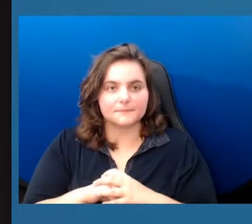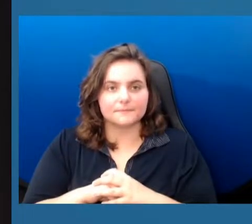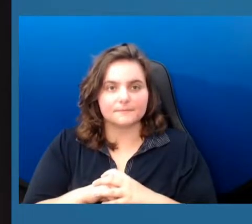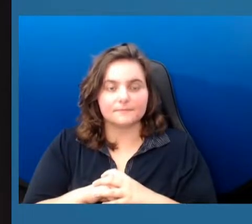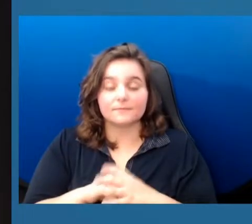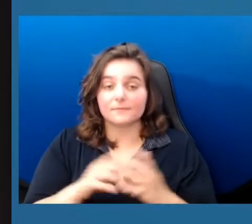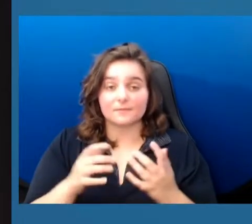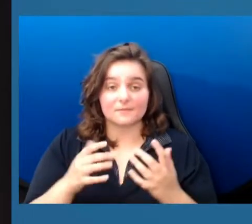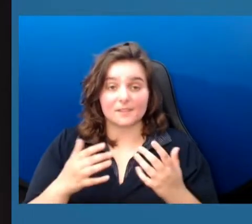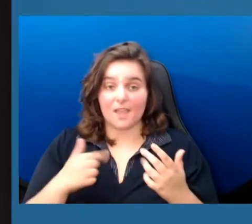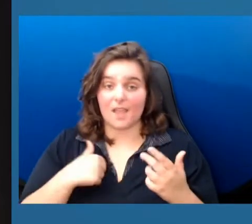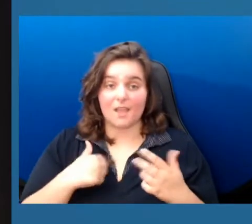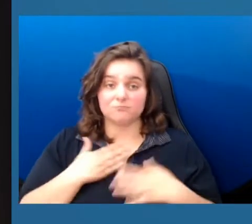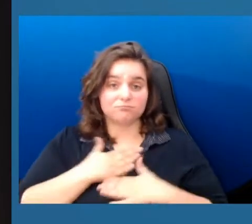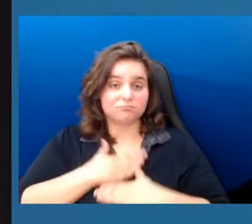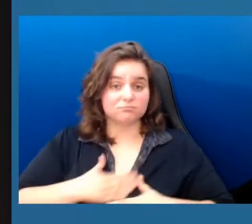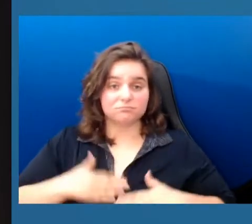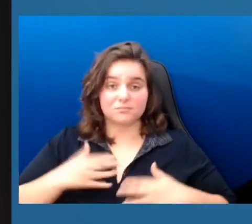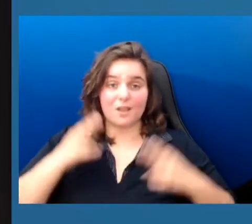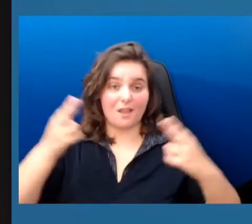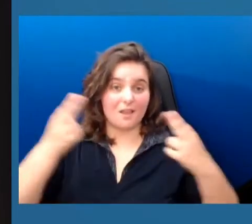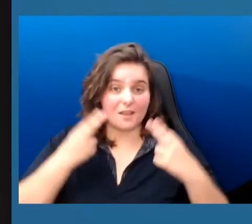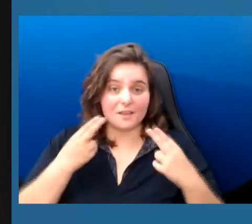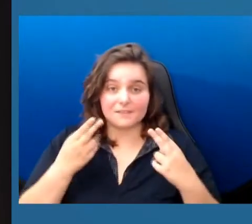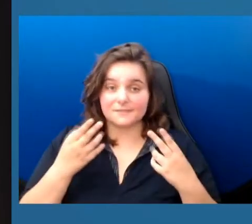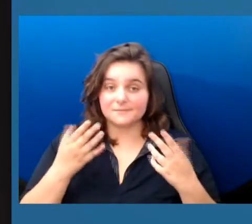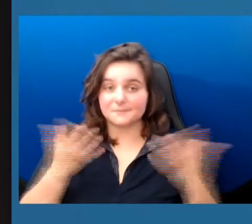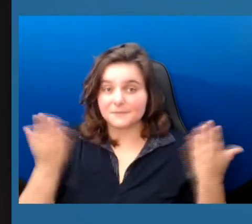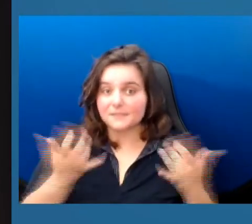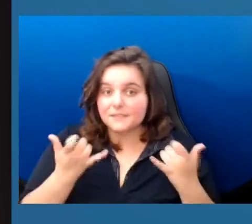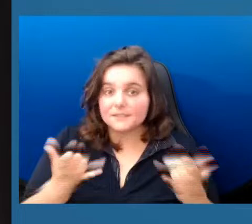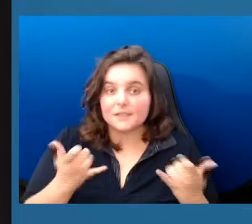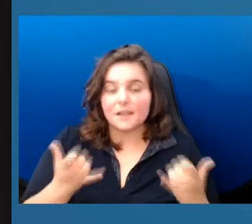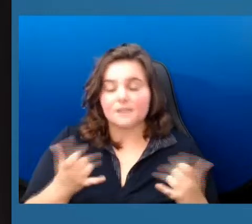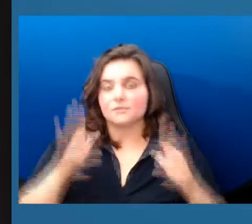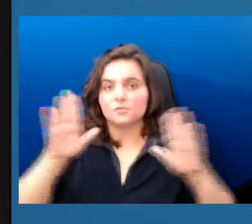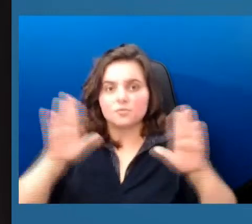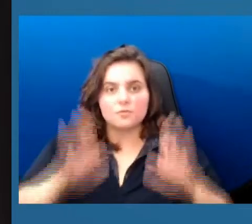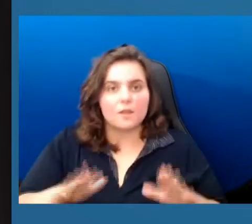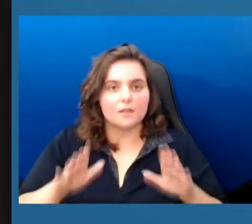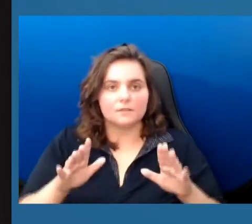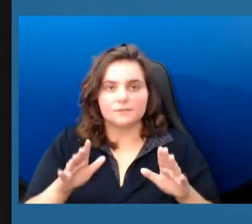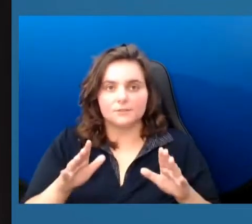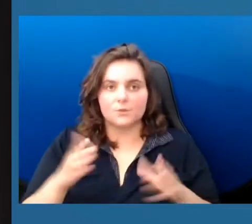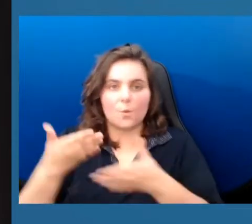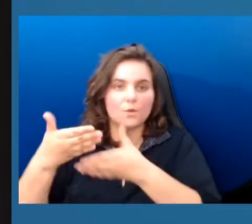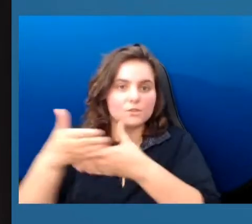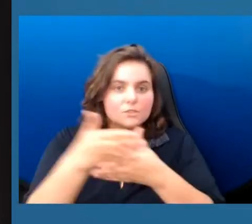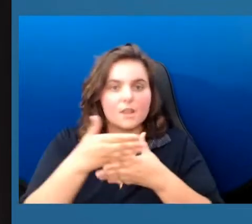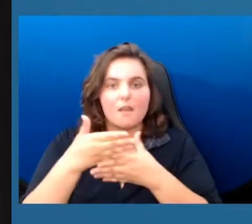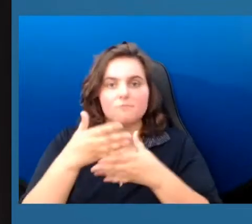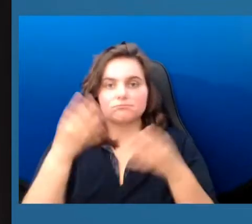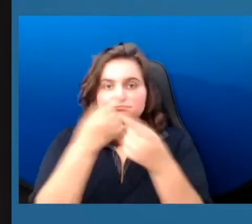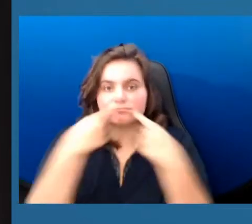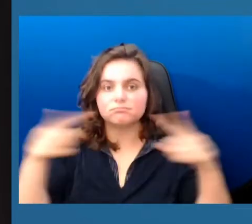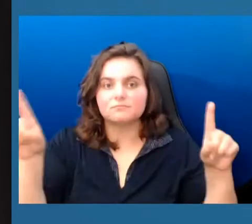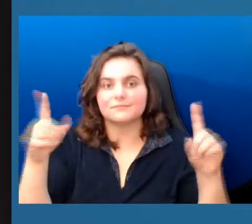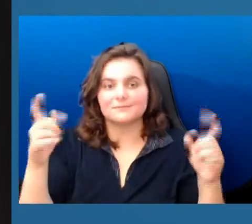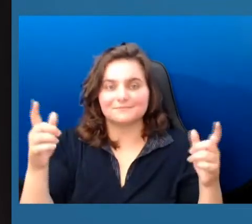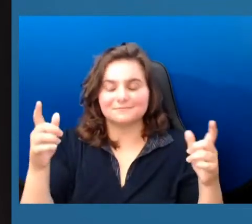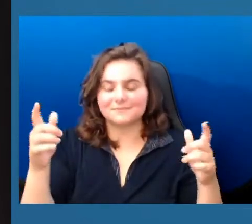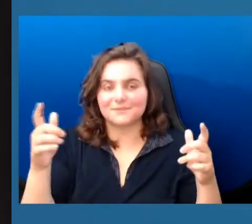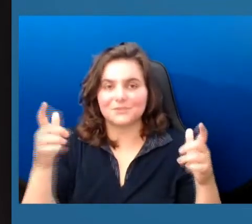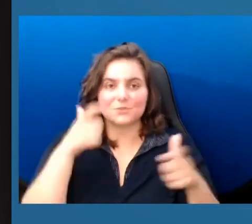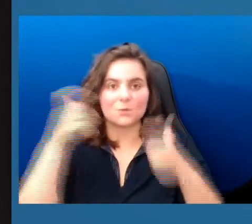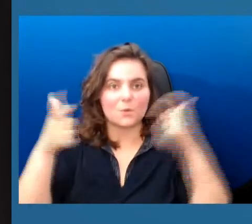be here. Really great to be able to share such a huge policy victory. And with that, I'm